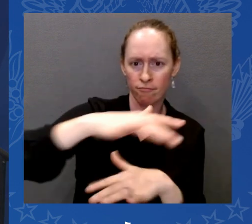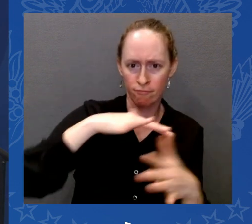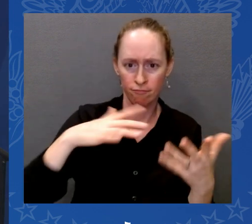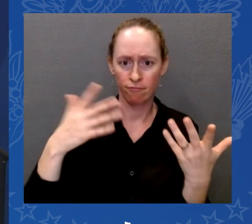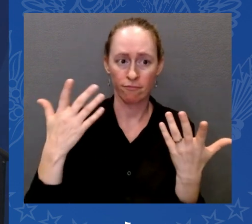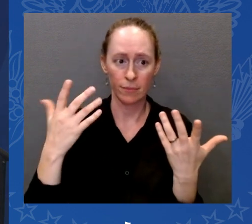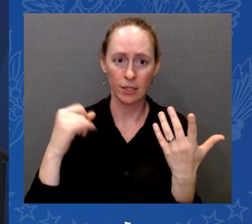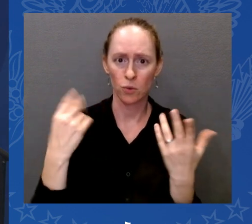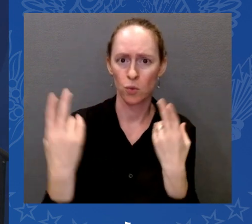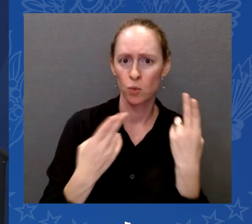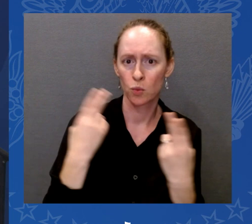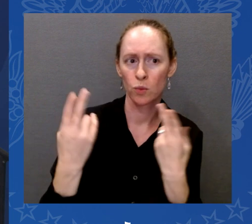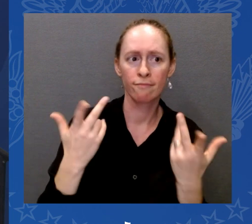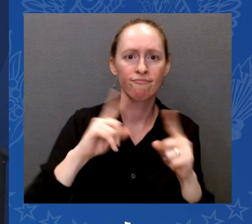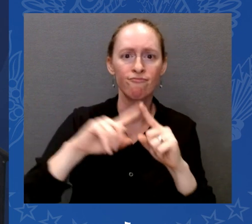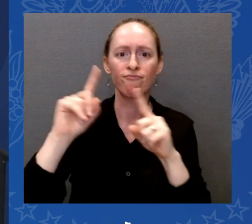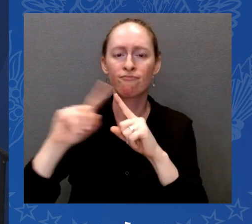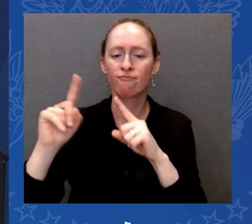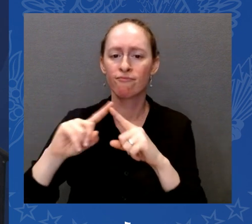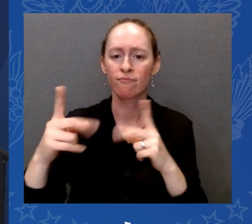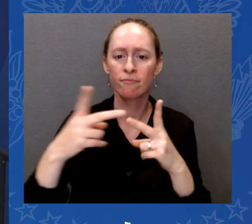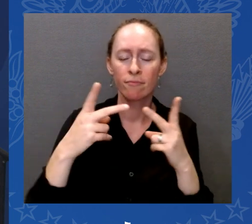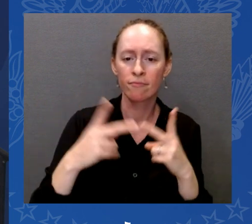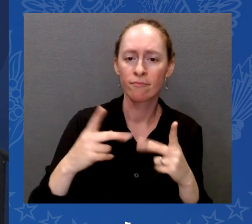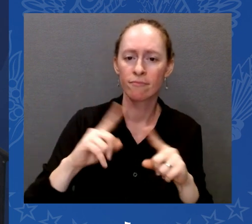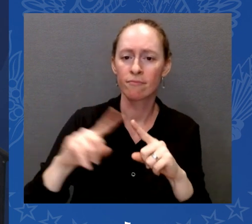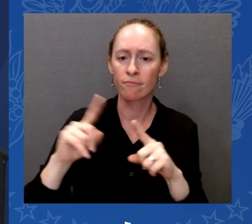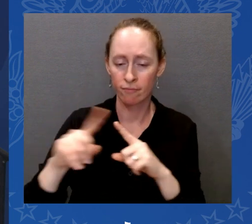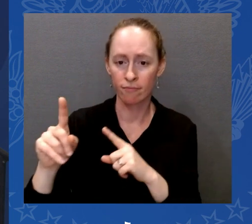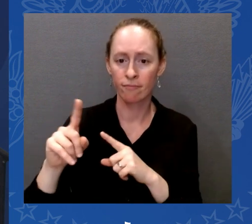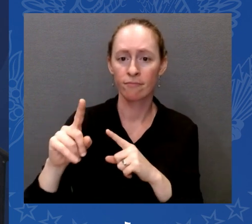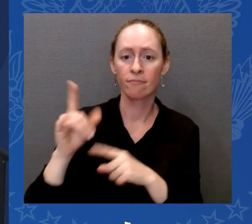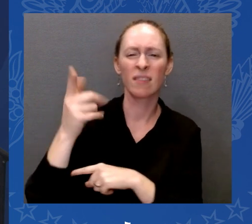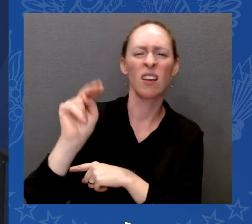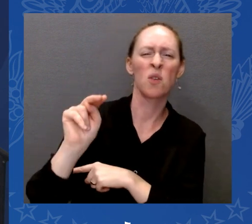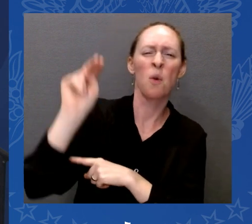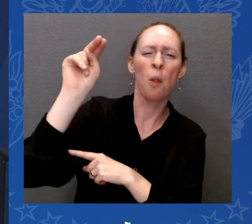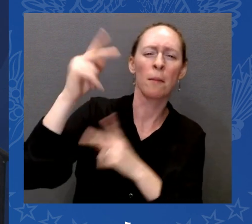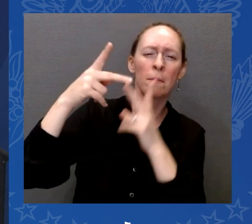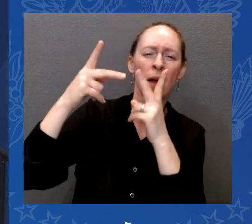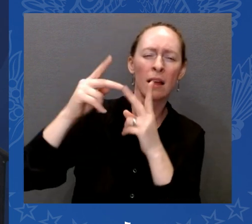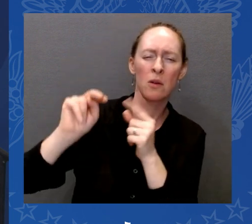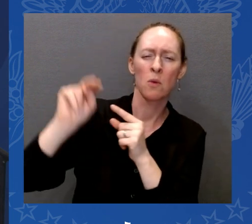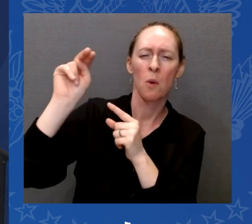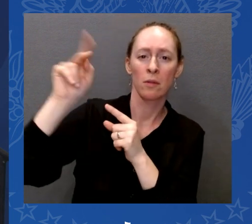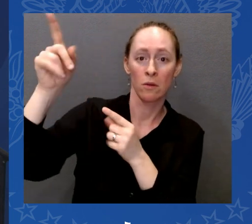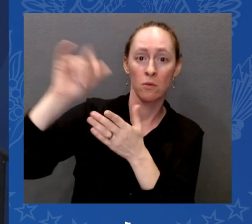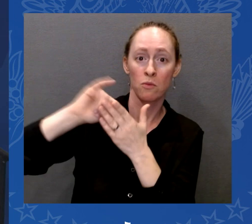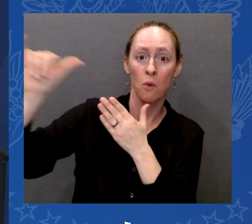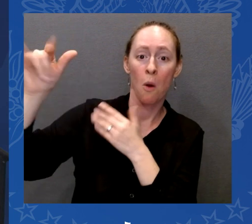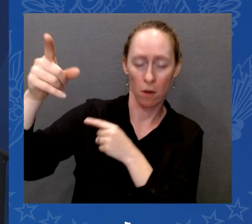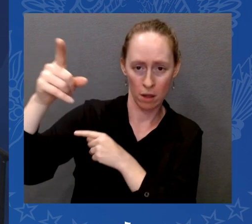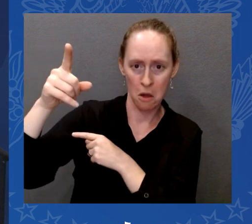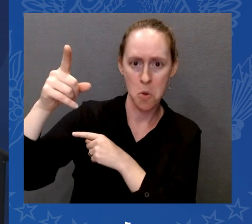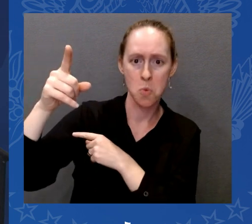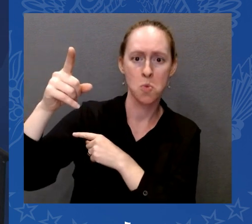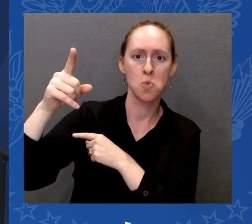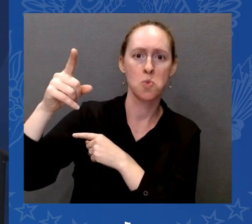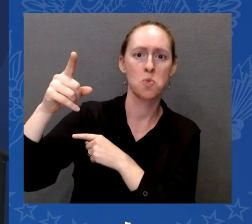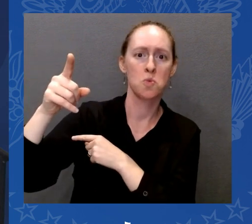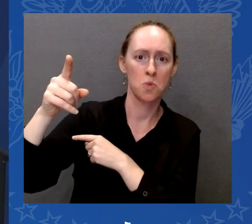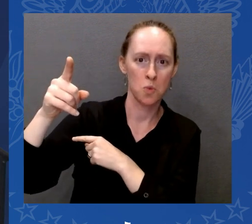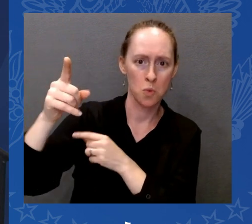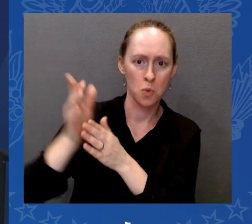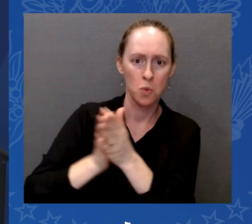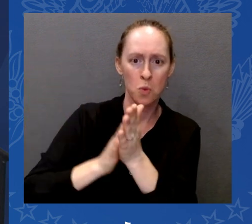just a few miles north of here, will be able to say with pride that they are home to some of the most advanced manufacturing